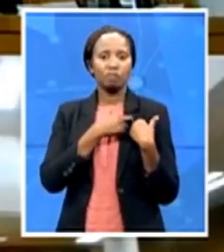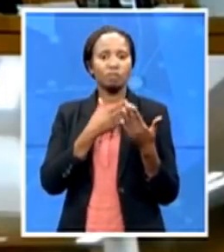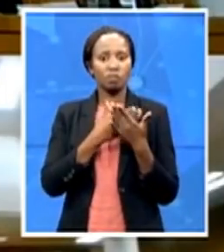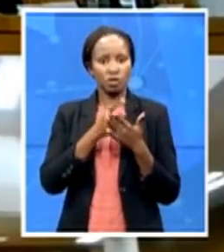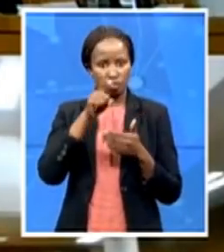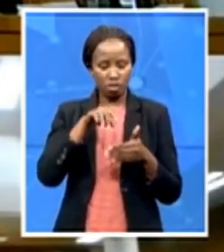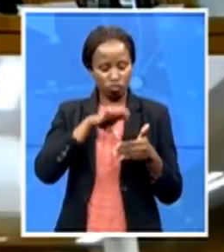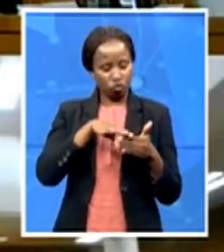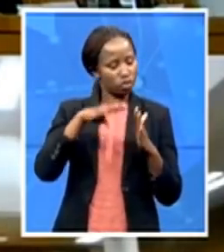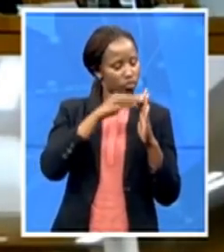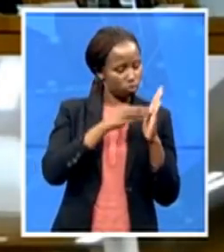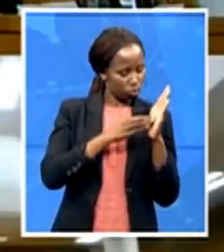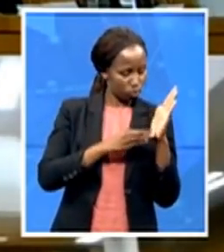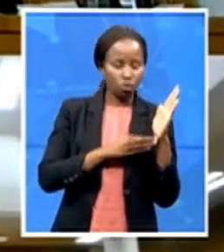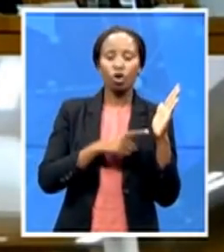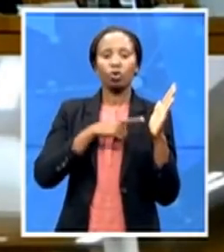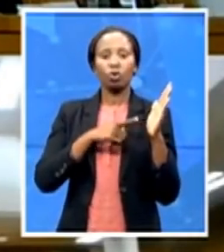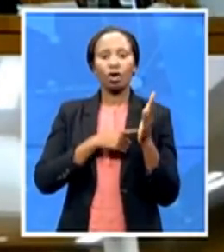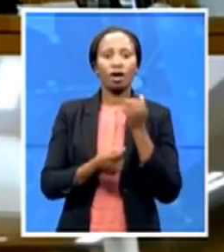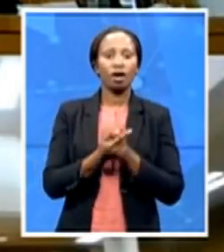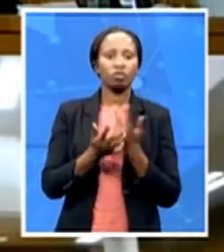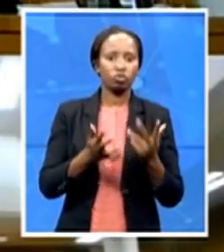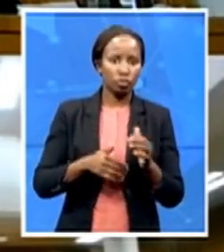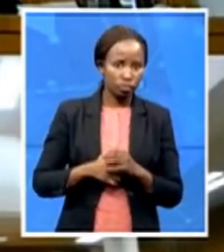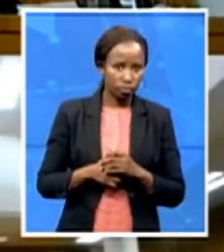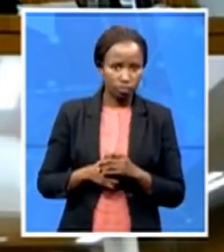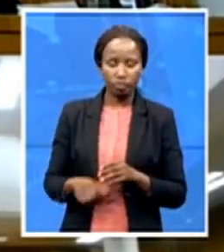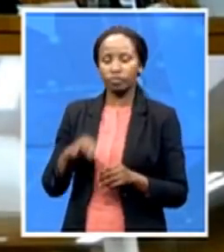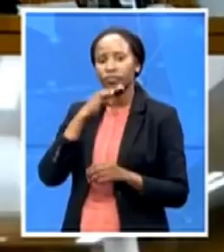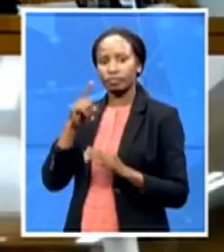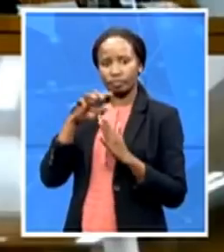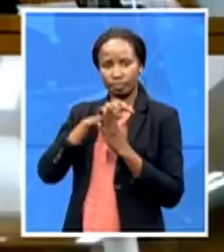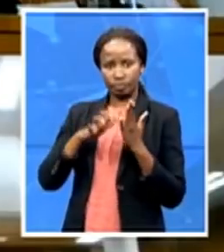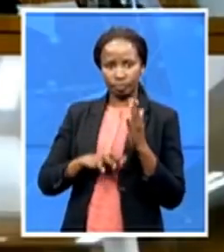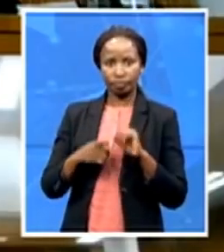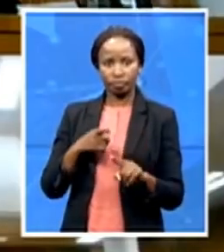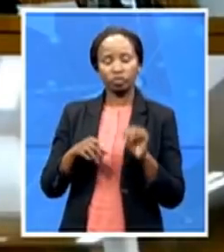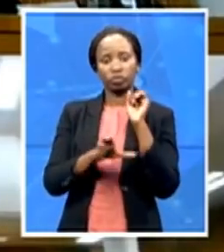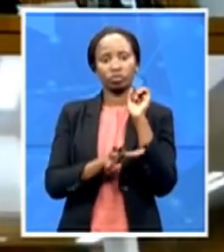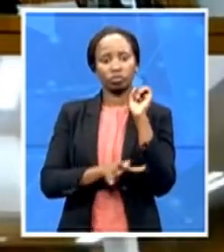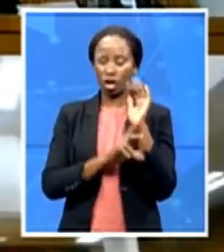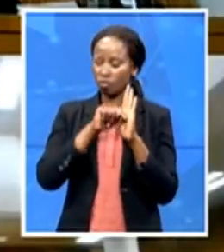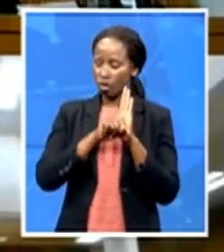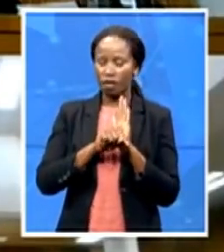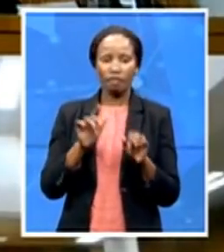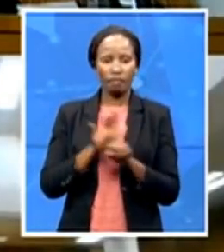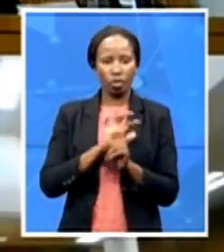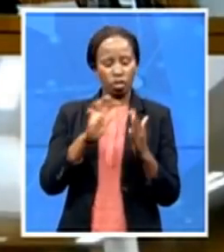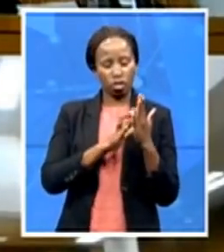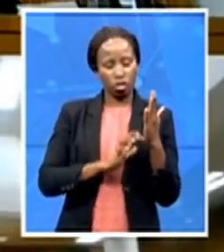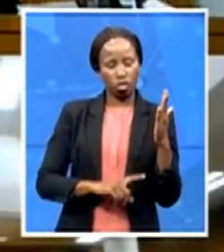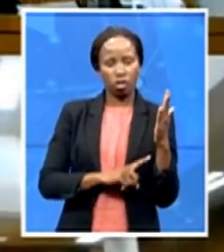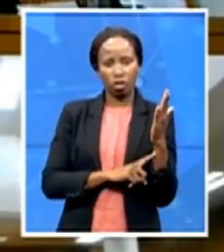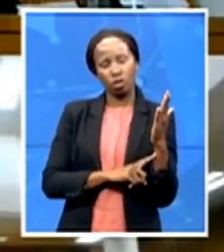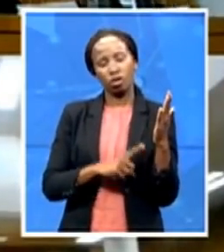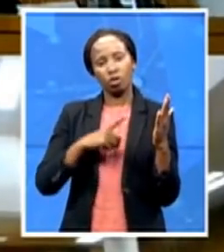words, the drafters of the Constitution left the details relating to these grounds to the Assembly to spell out in its rules